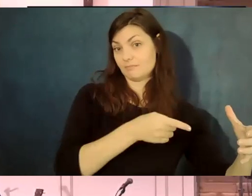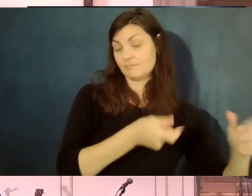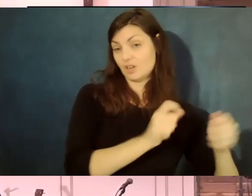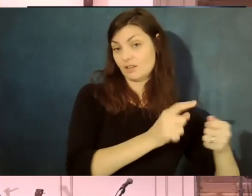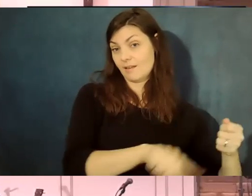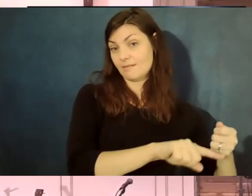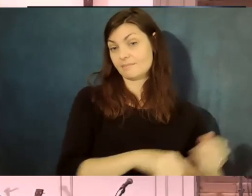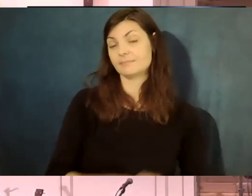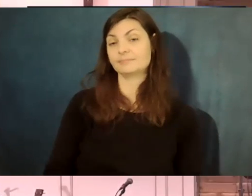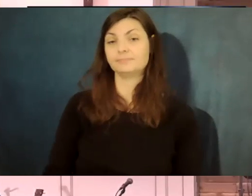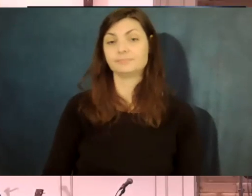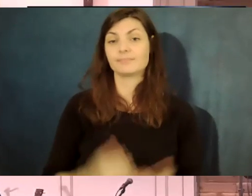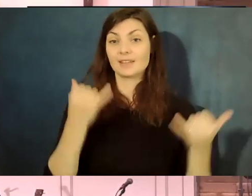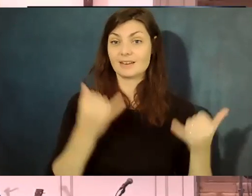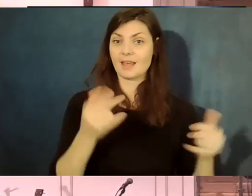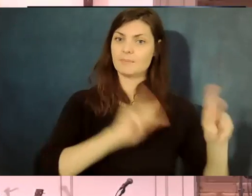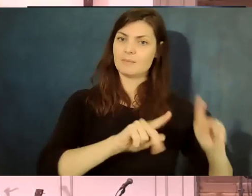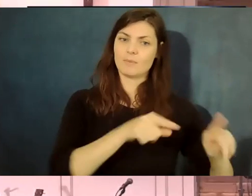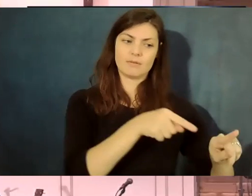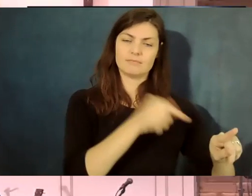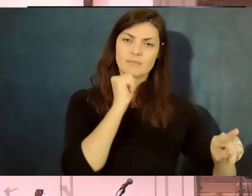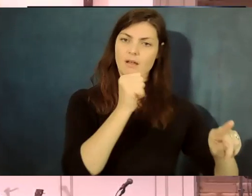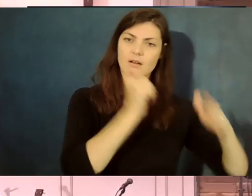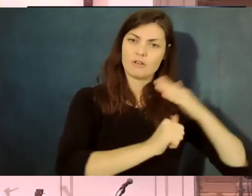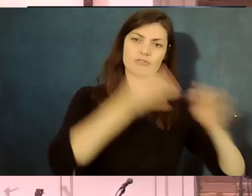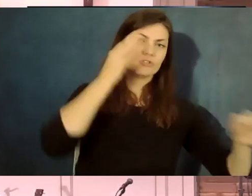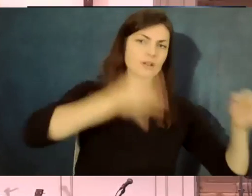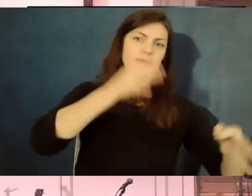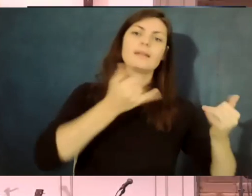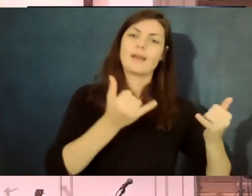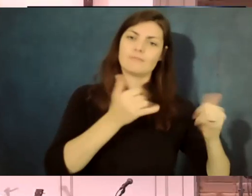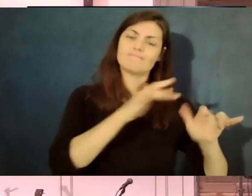No longer under judgment, but under grace and mercy.